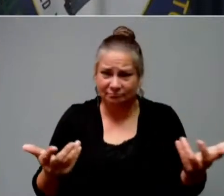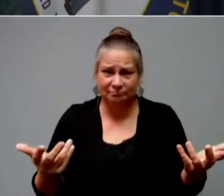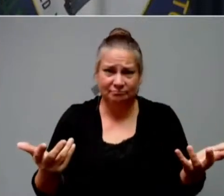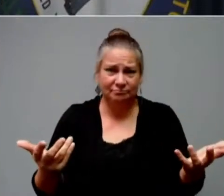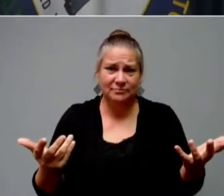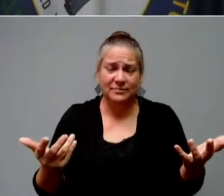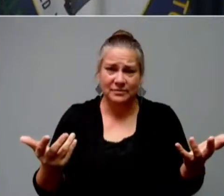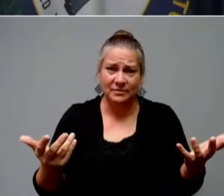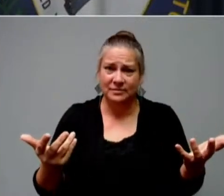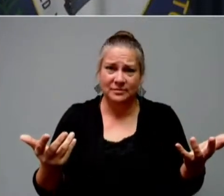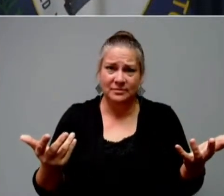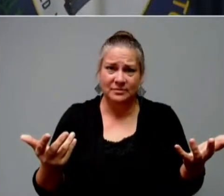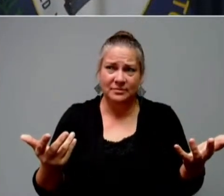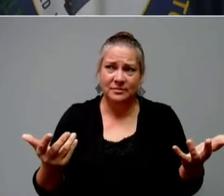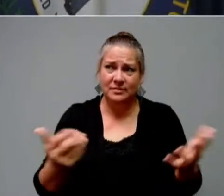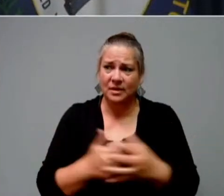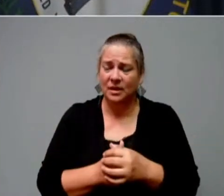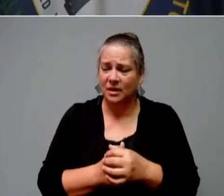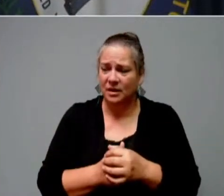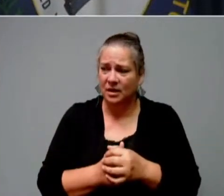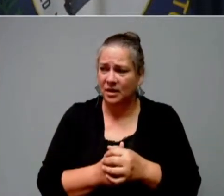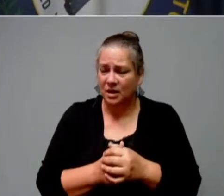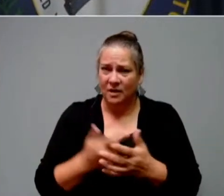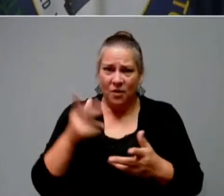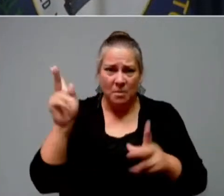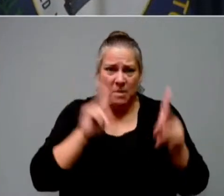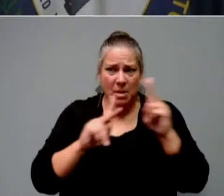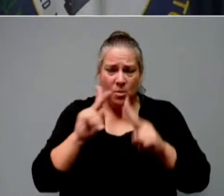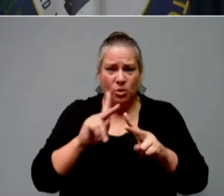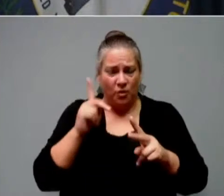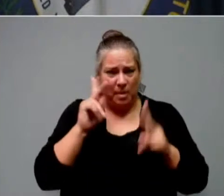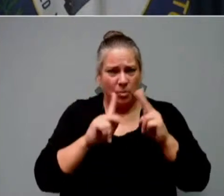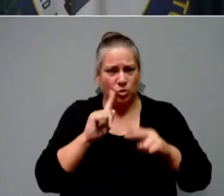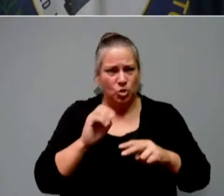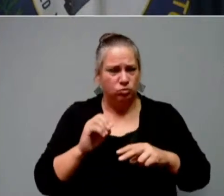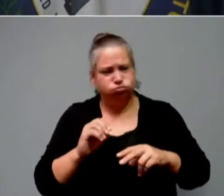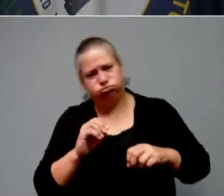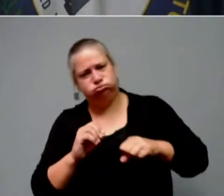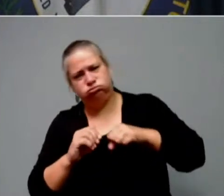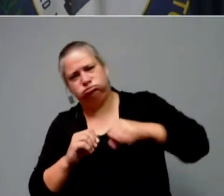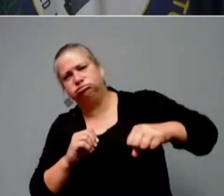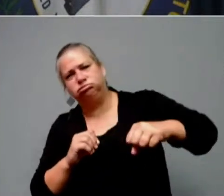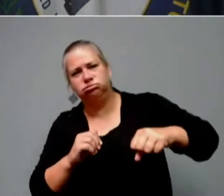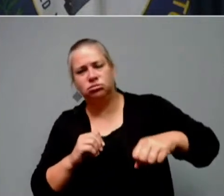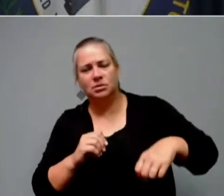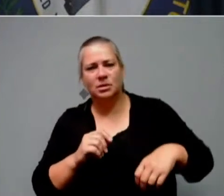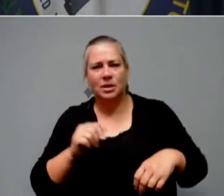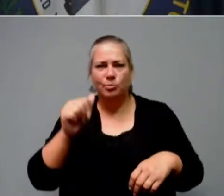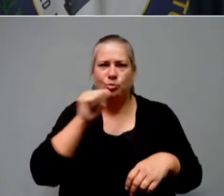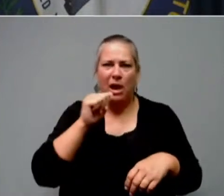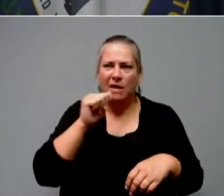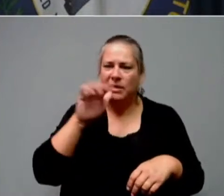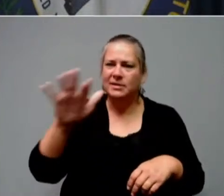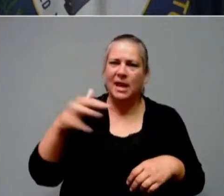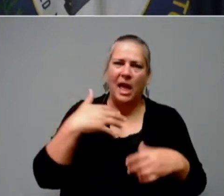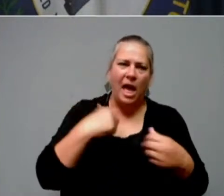And for folks to push back on the private sector community, the healthcare